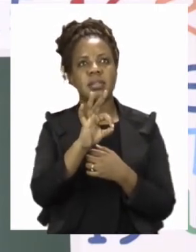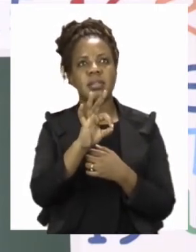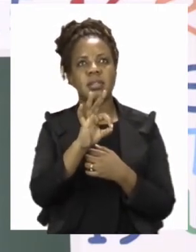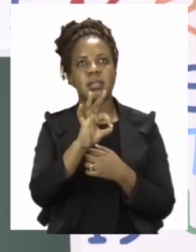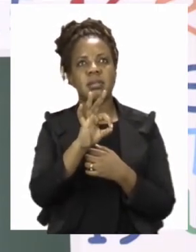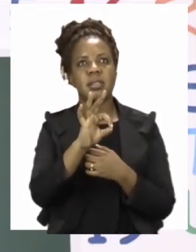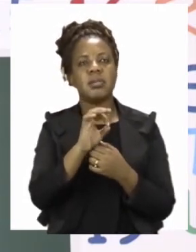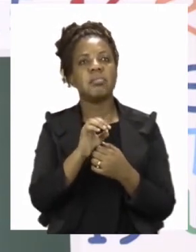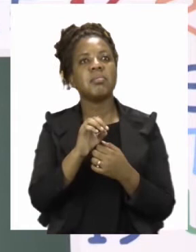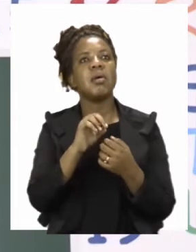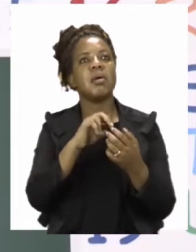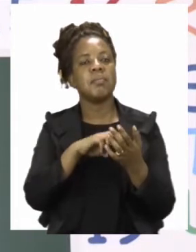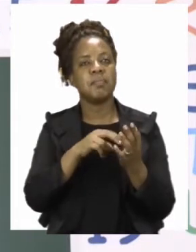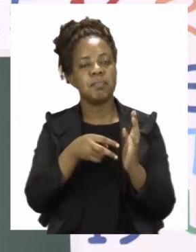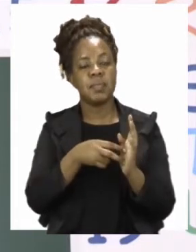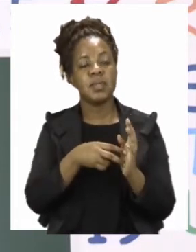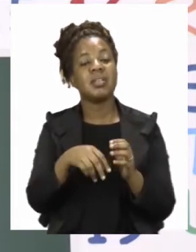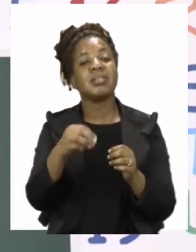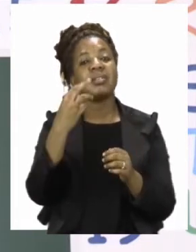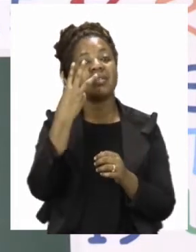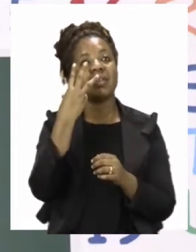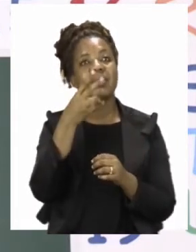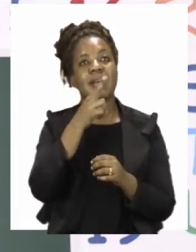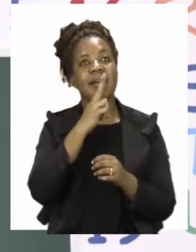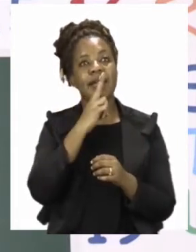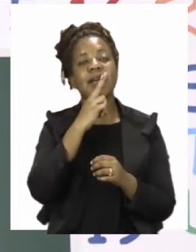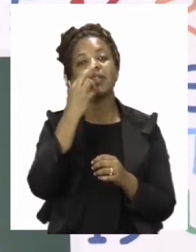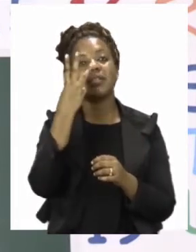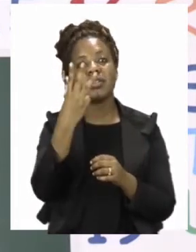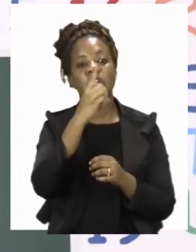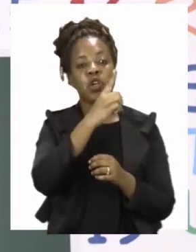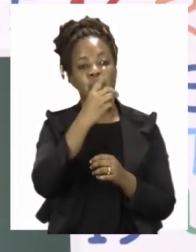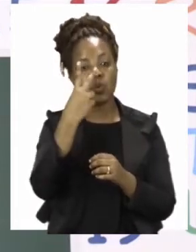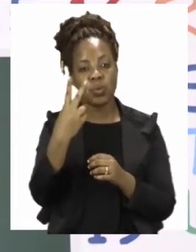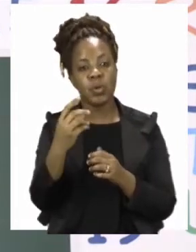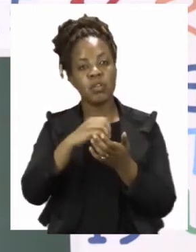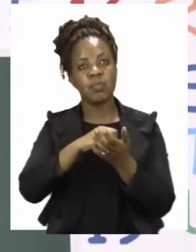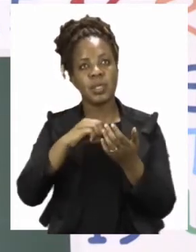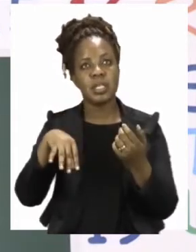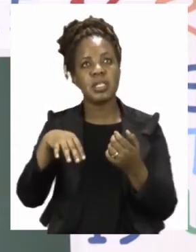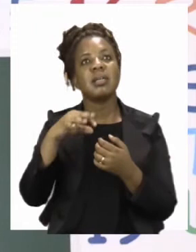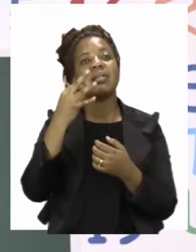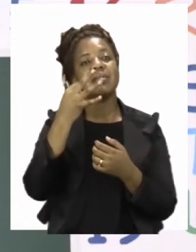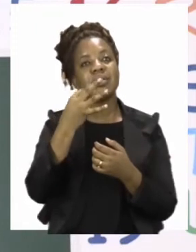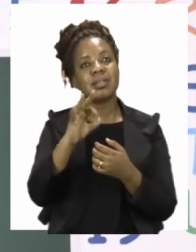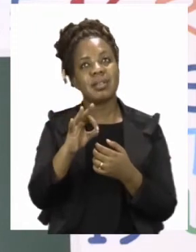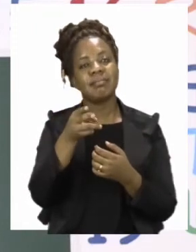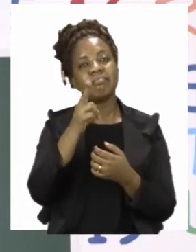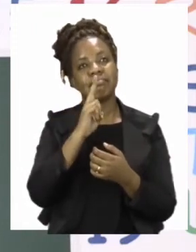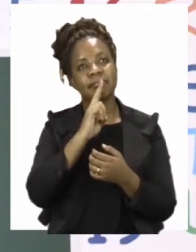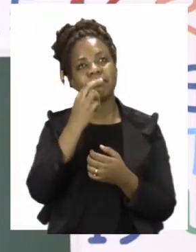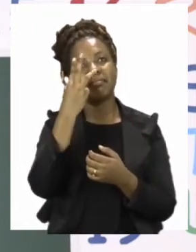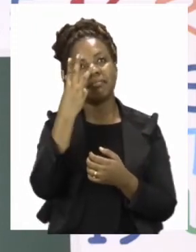you 1 10. So that means he is going to give us 1, which means we cancel the